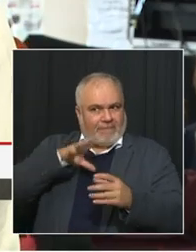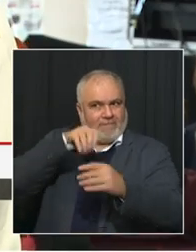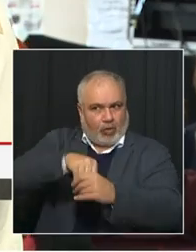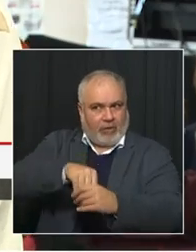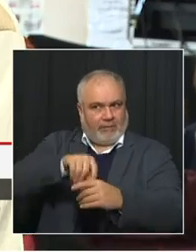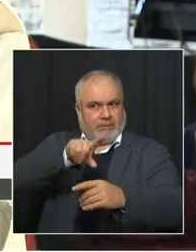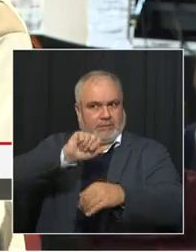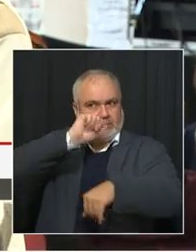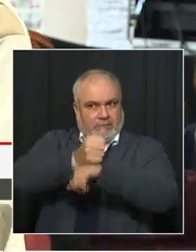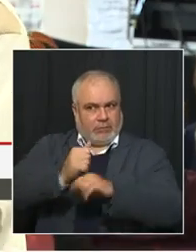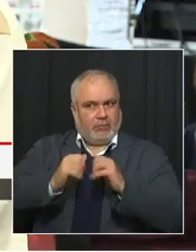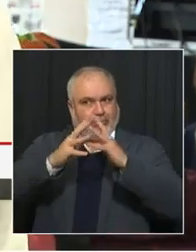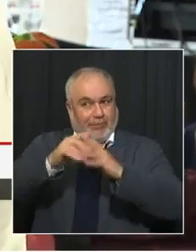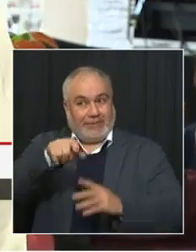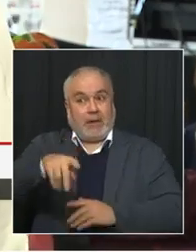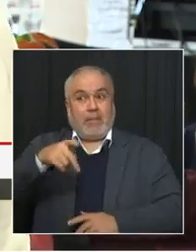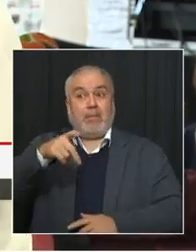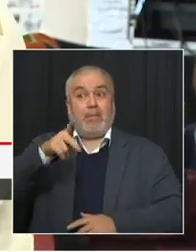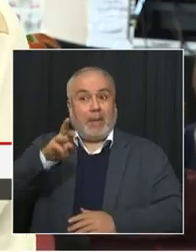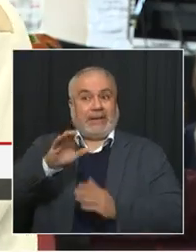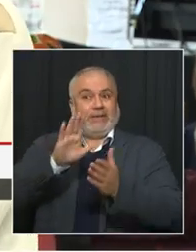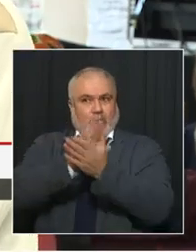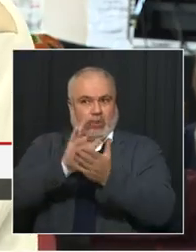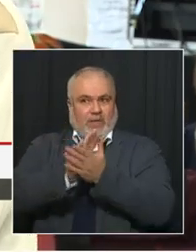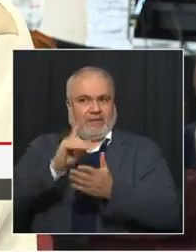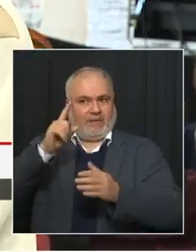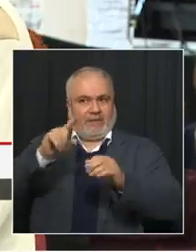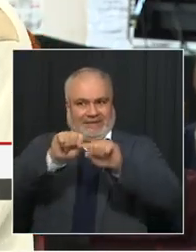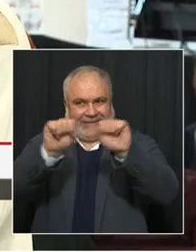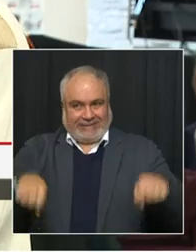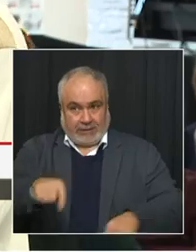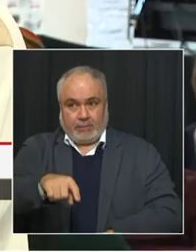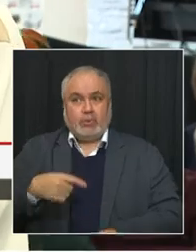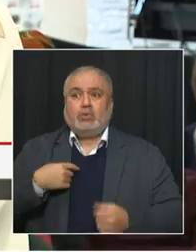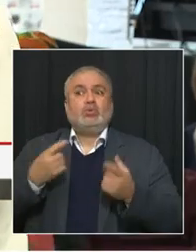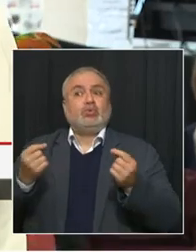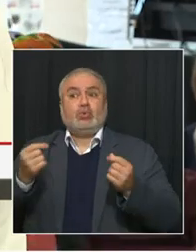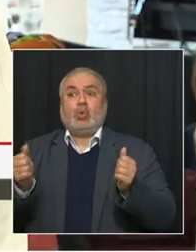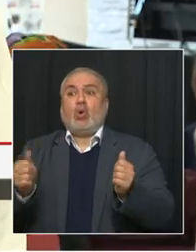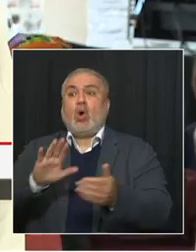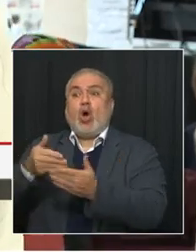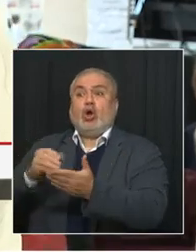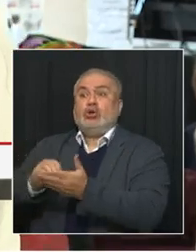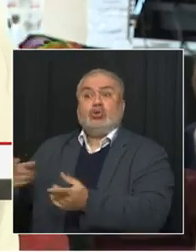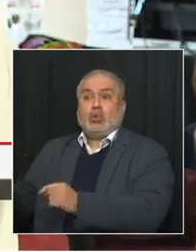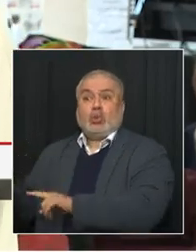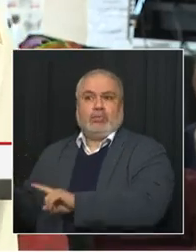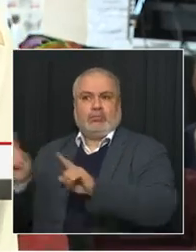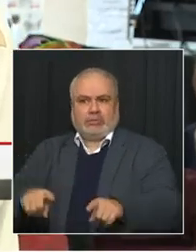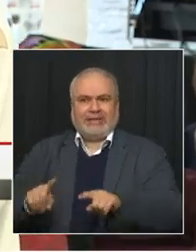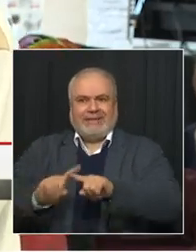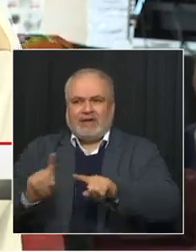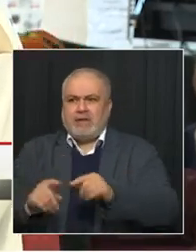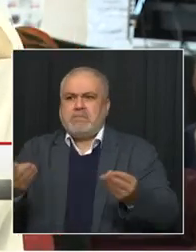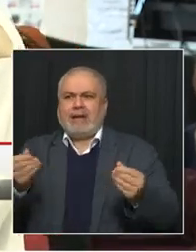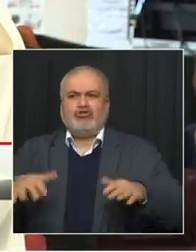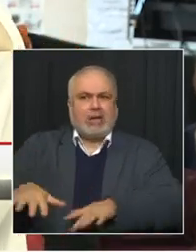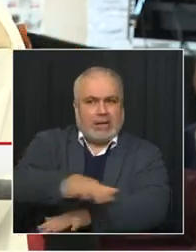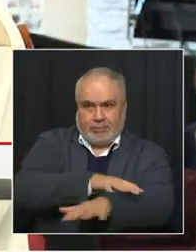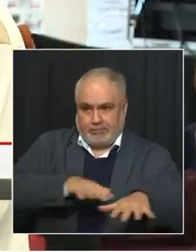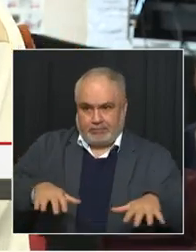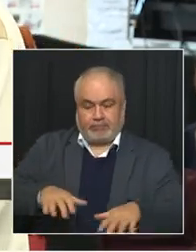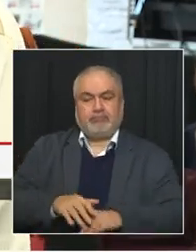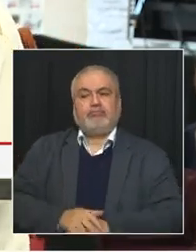on construction sites. And I used Ward 4, building Lamond, building LaSalle, building